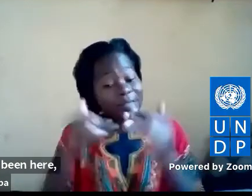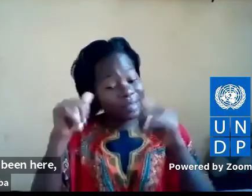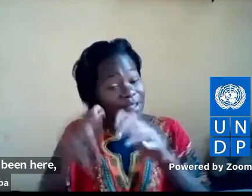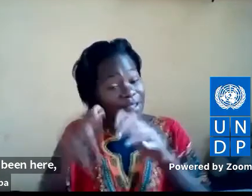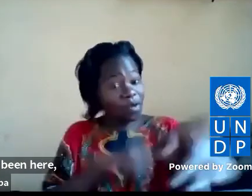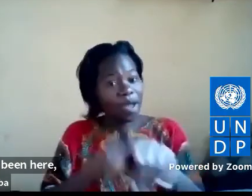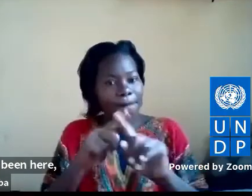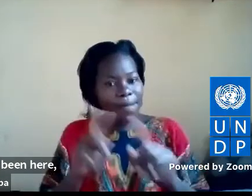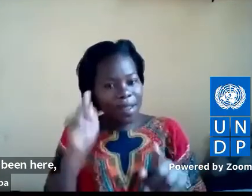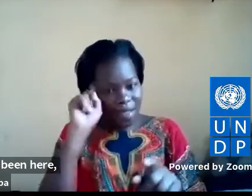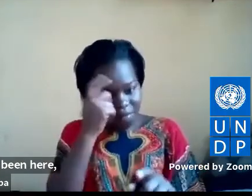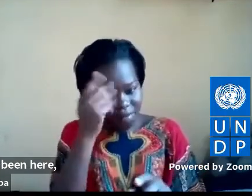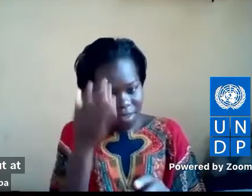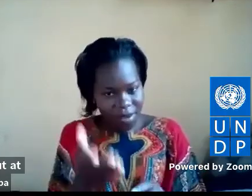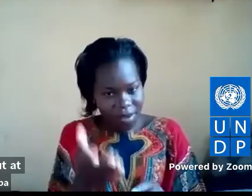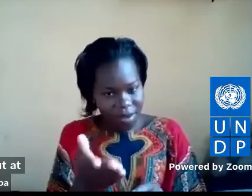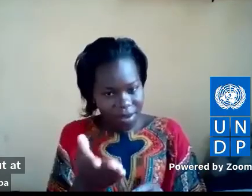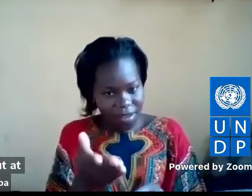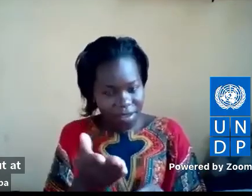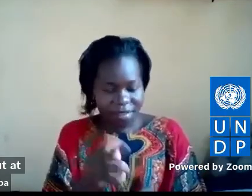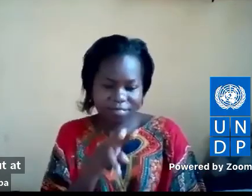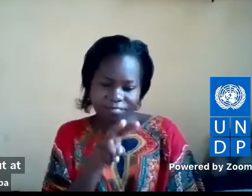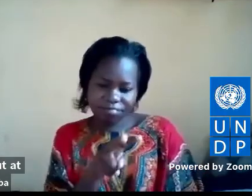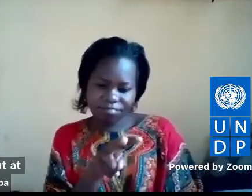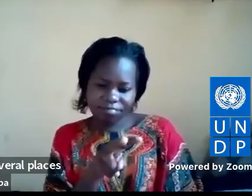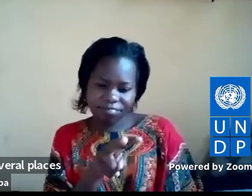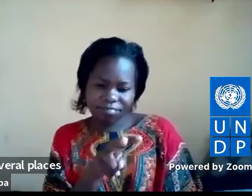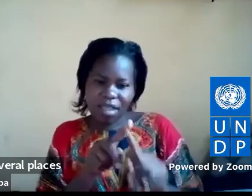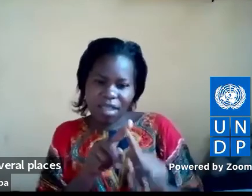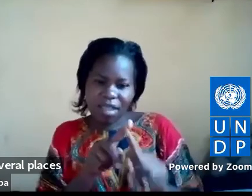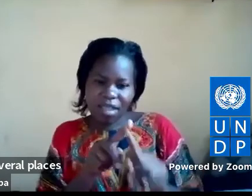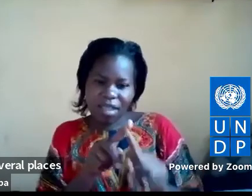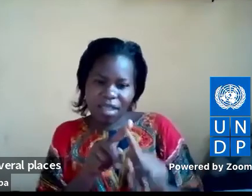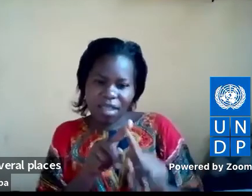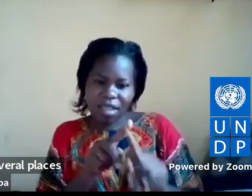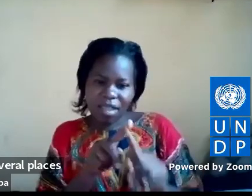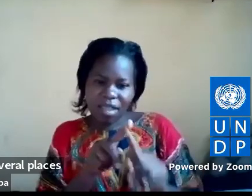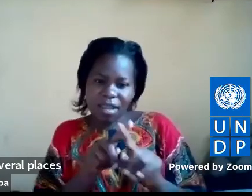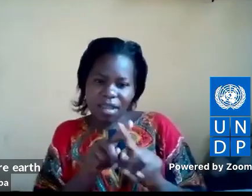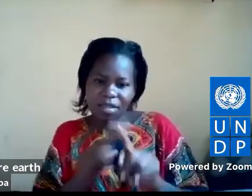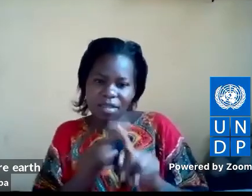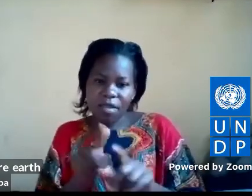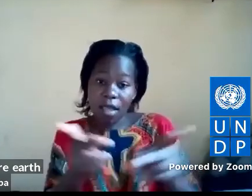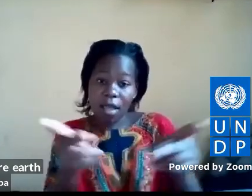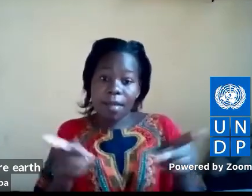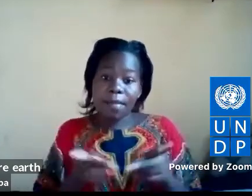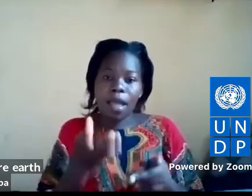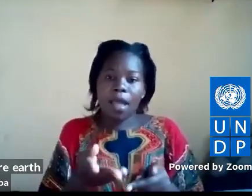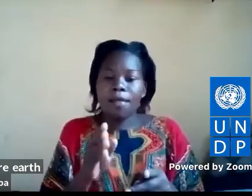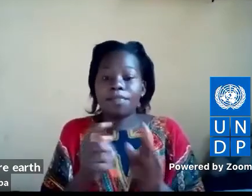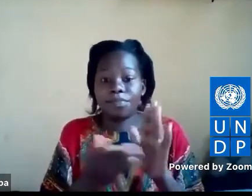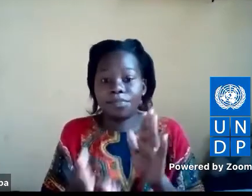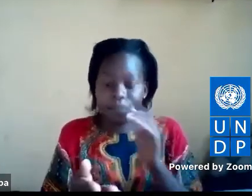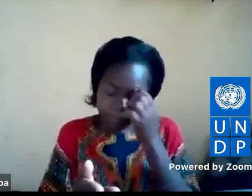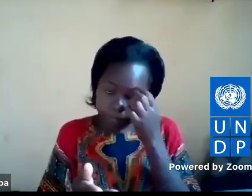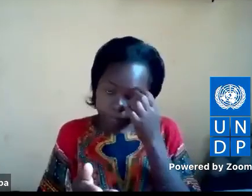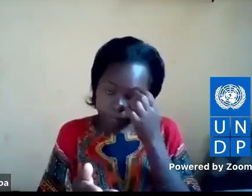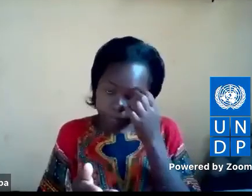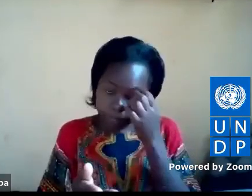looked out at several places that have these rare earth elements. Now, these rare earth elements are used in gadgets,